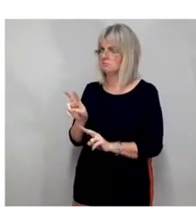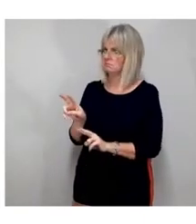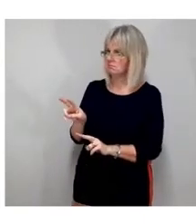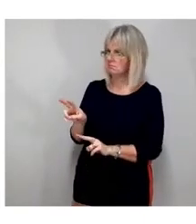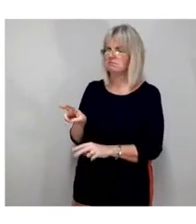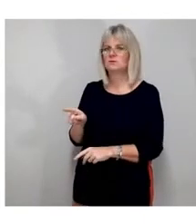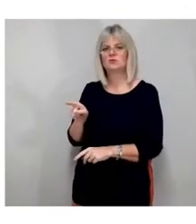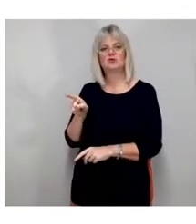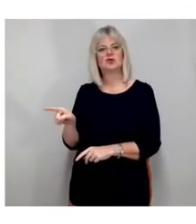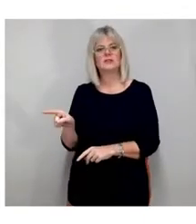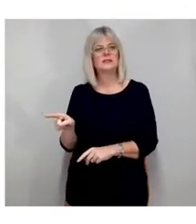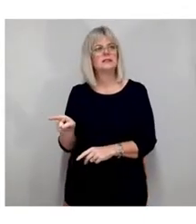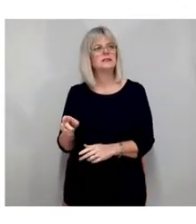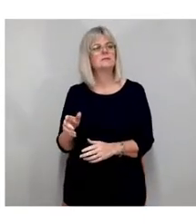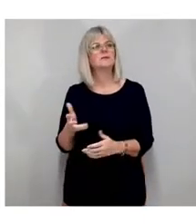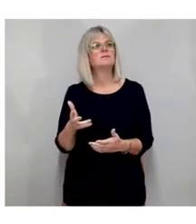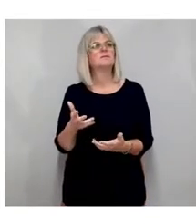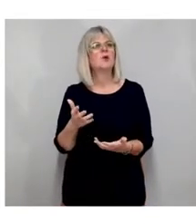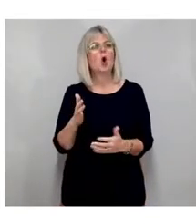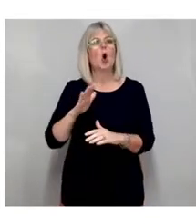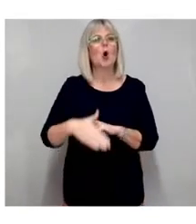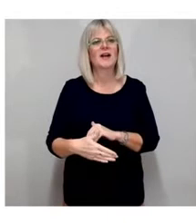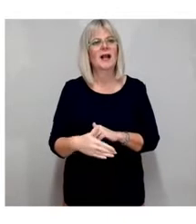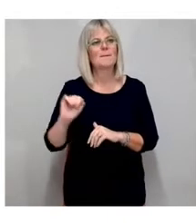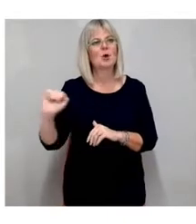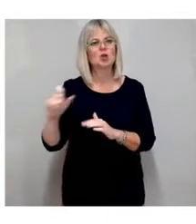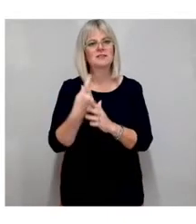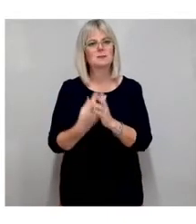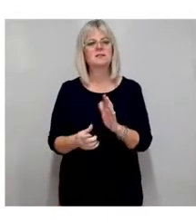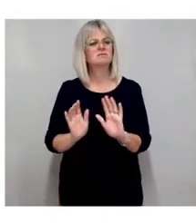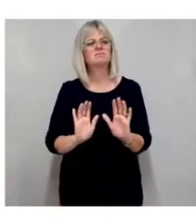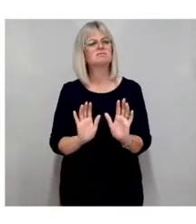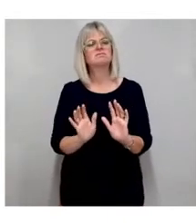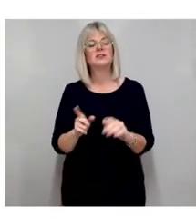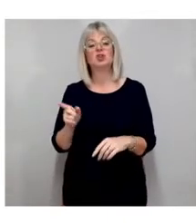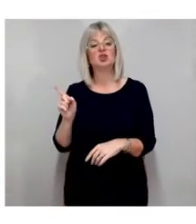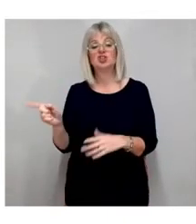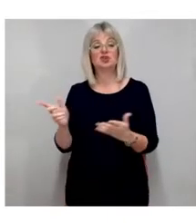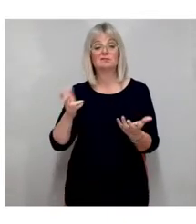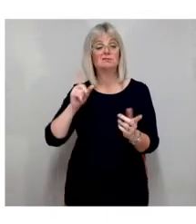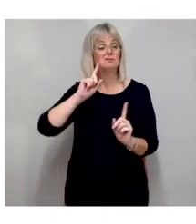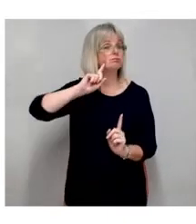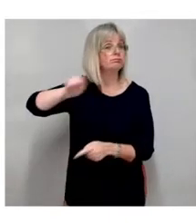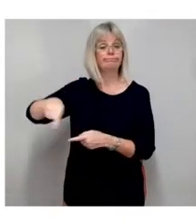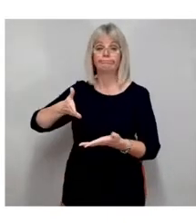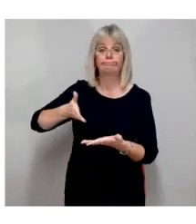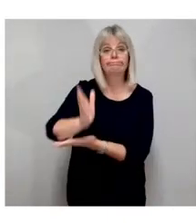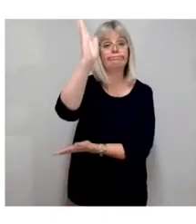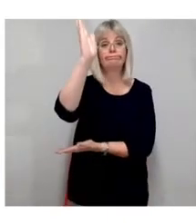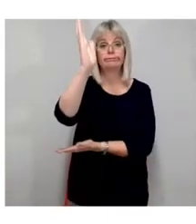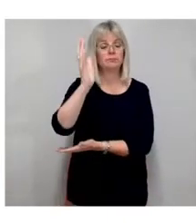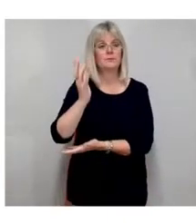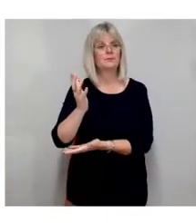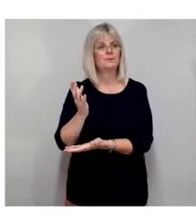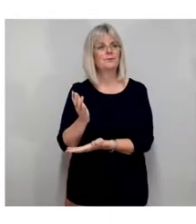overcame. I wouldn't even say she overcame her disability. She sort of blew through it in a way. And the role I